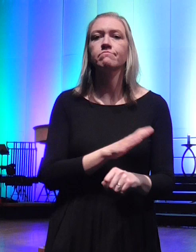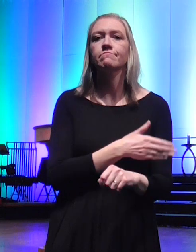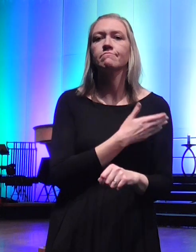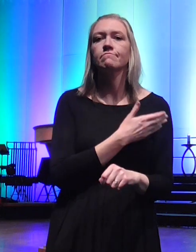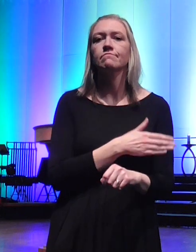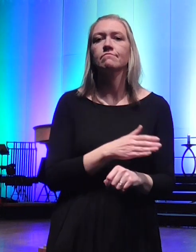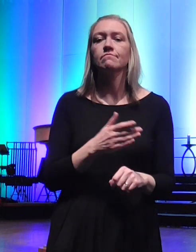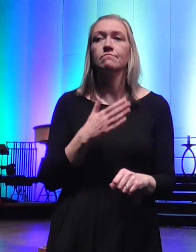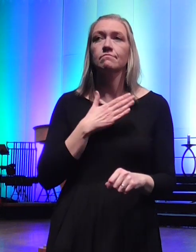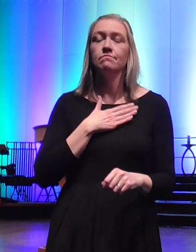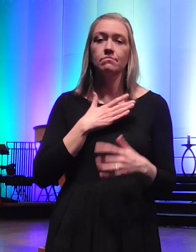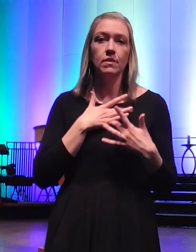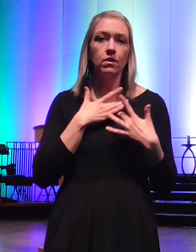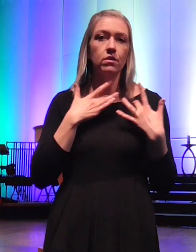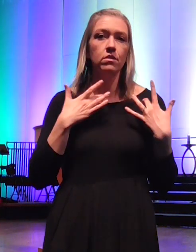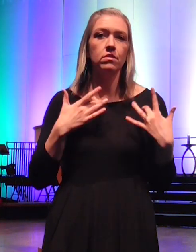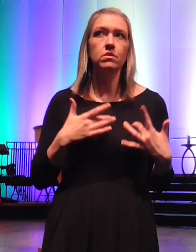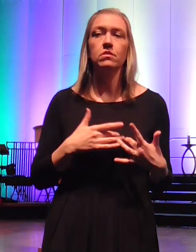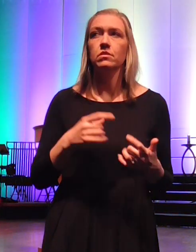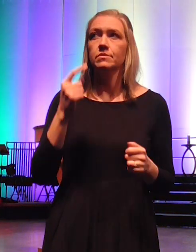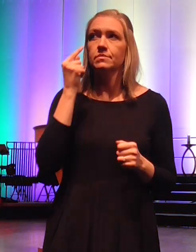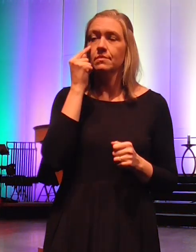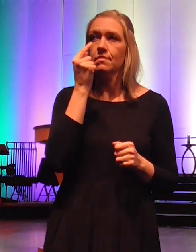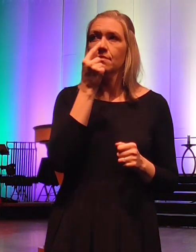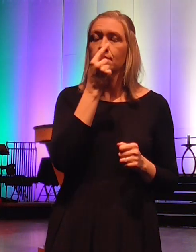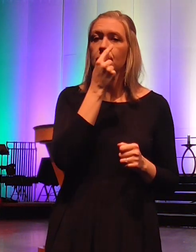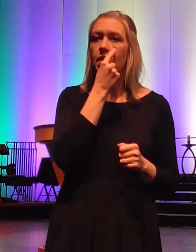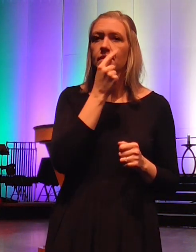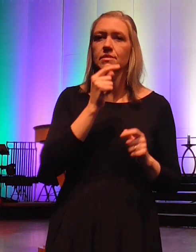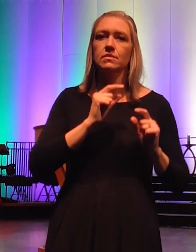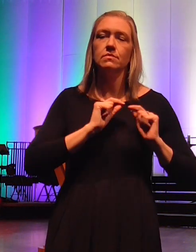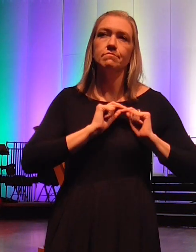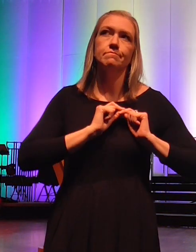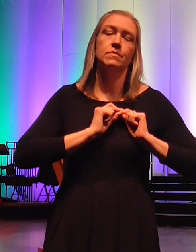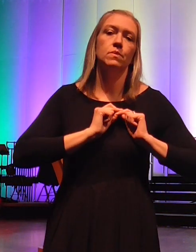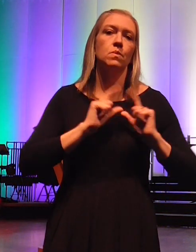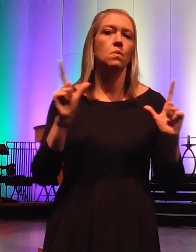Open the eyes of my heart, Lord.